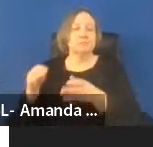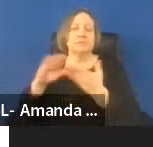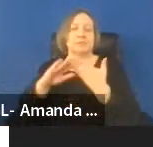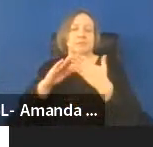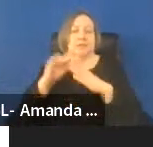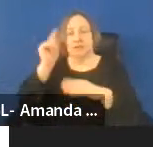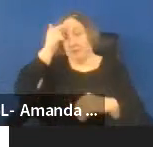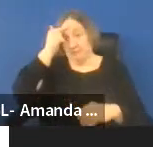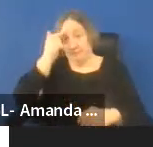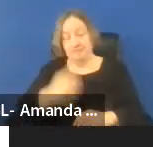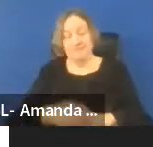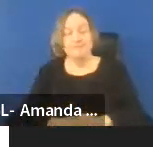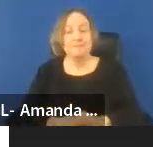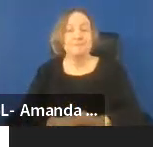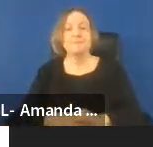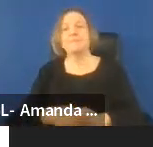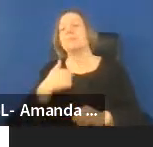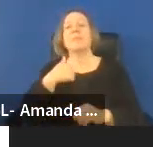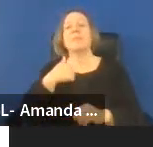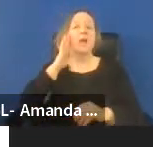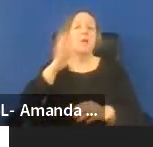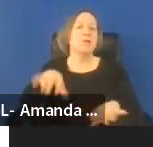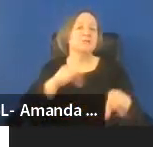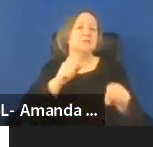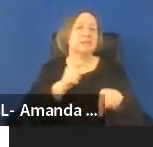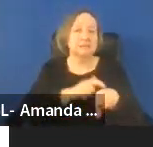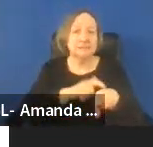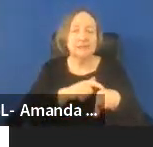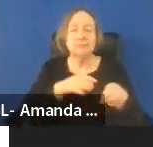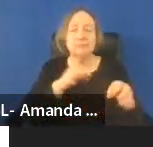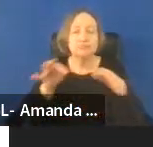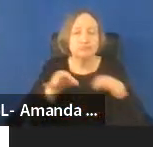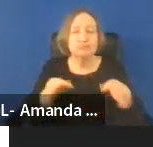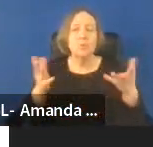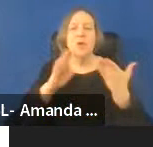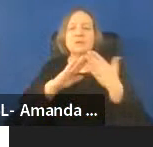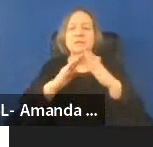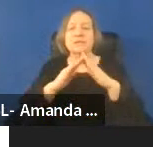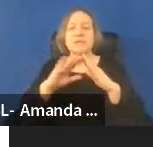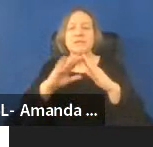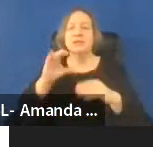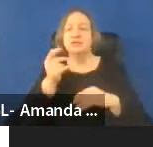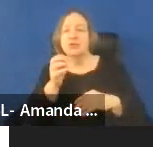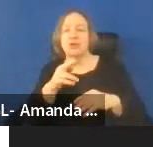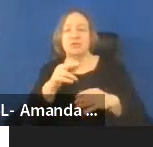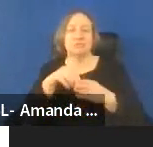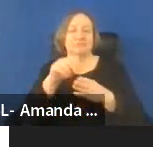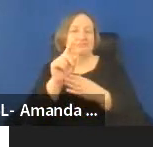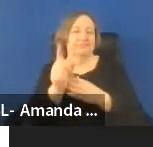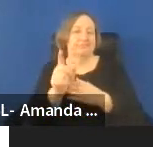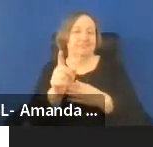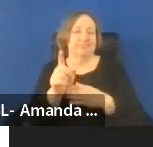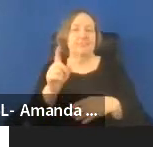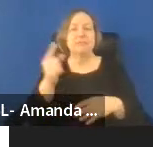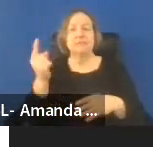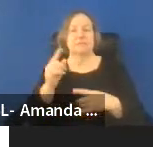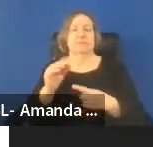government. I'll spend a little bit more time talking about city charter in just a minute because there is something